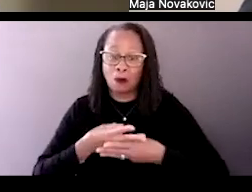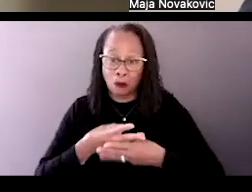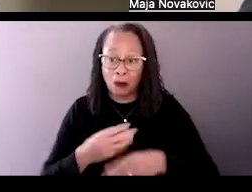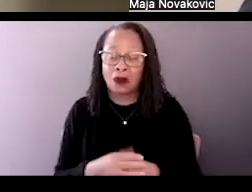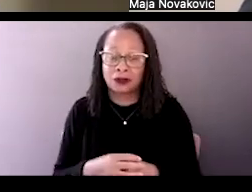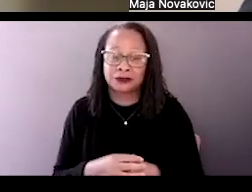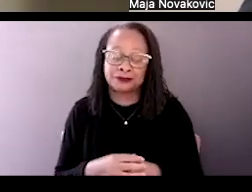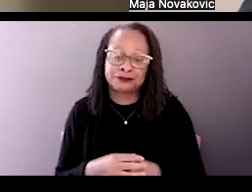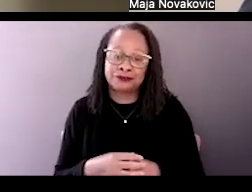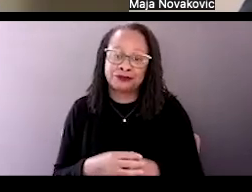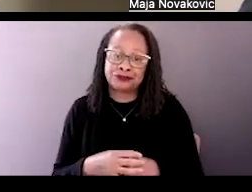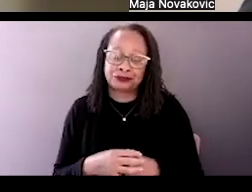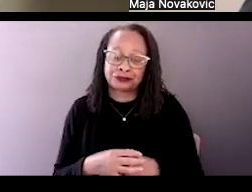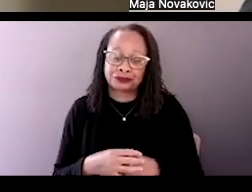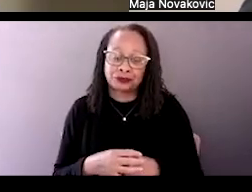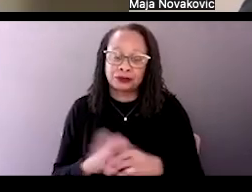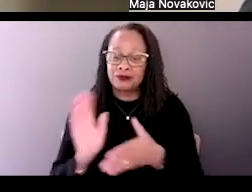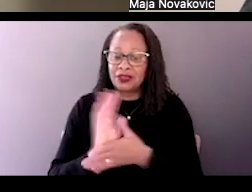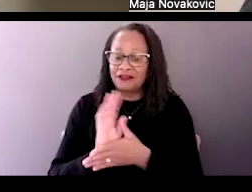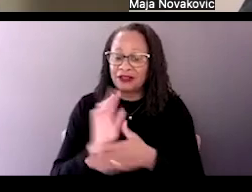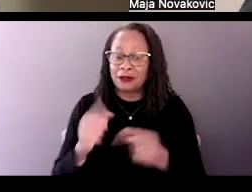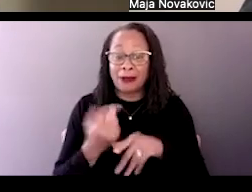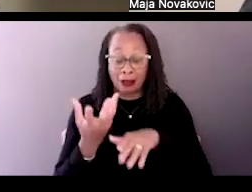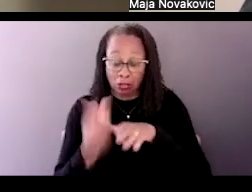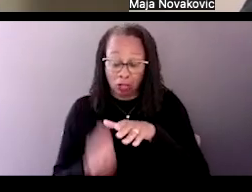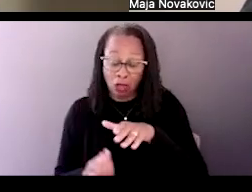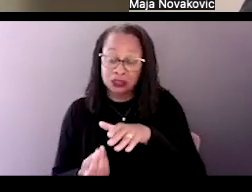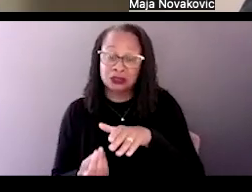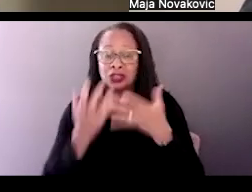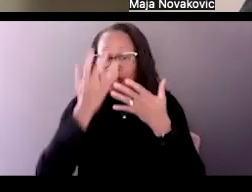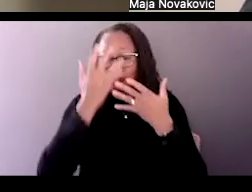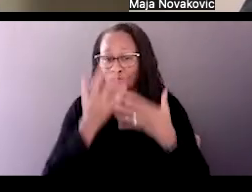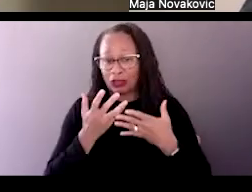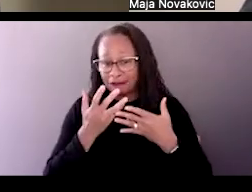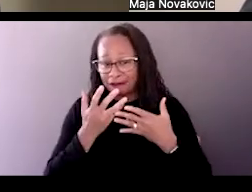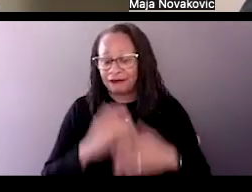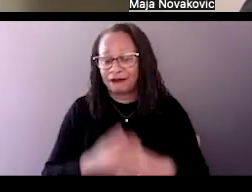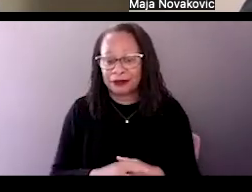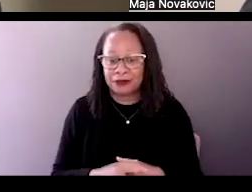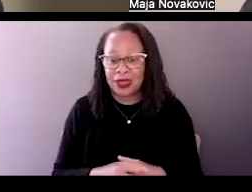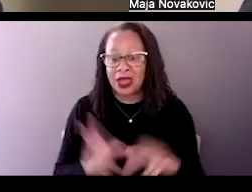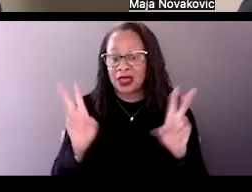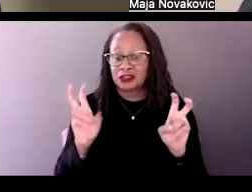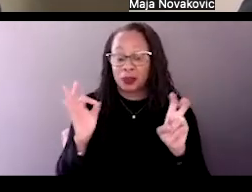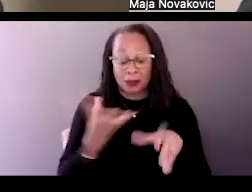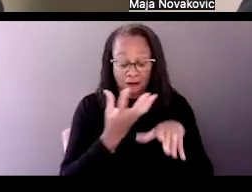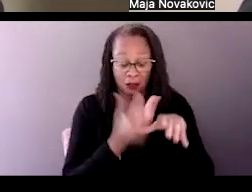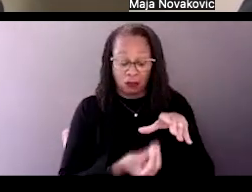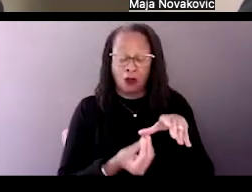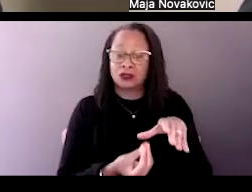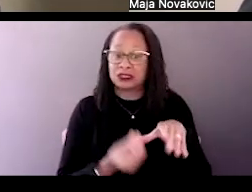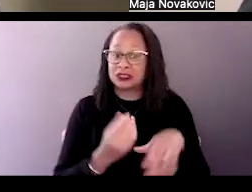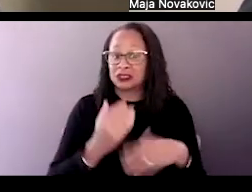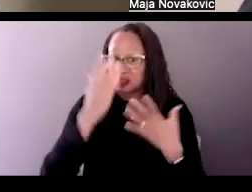Mhm. This is a film about loss and grief. The topic of loss is